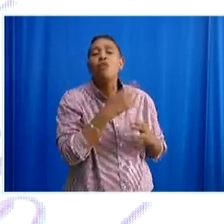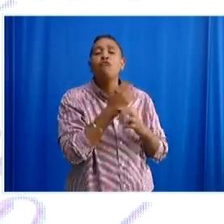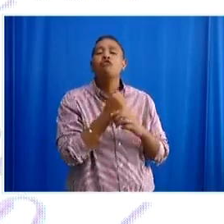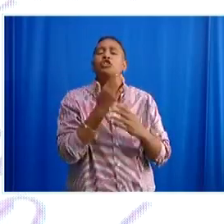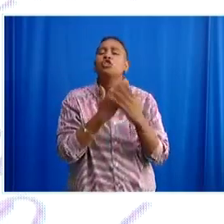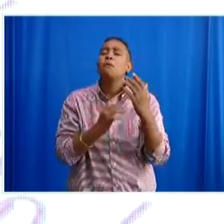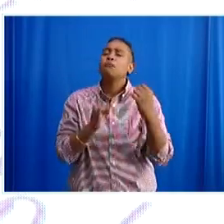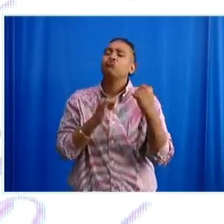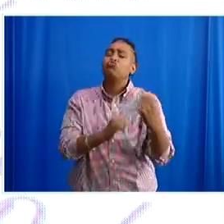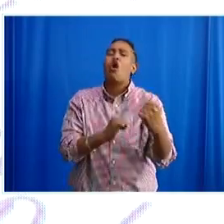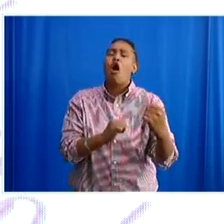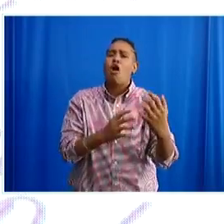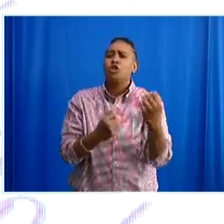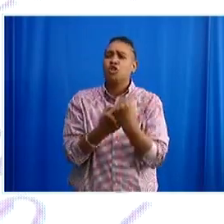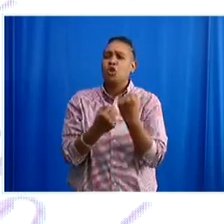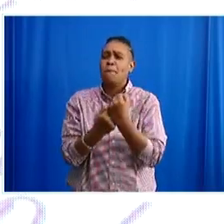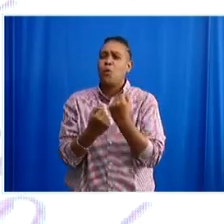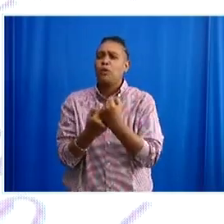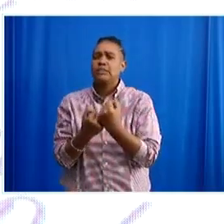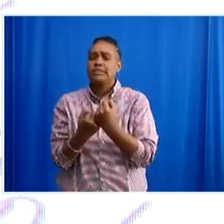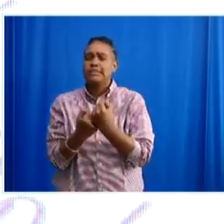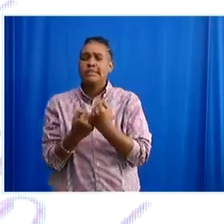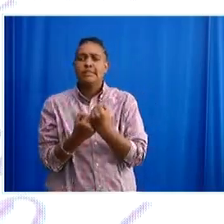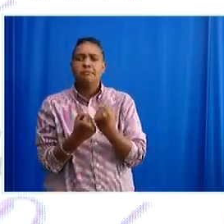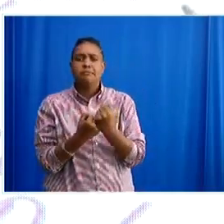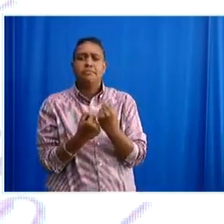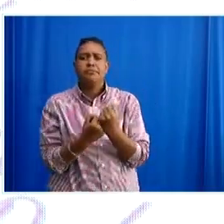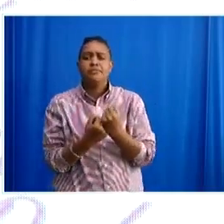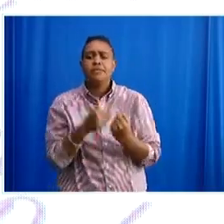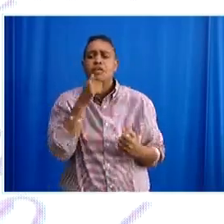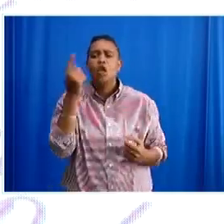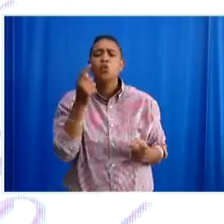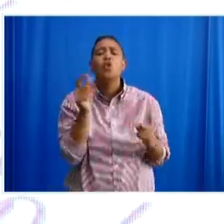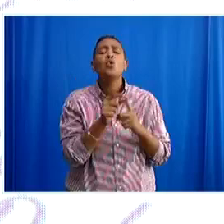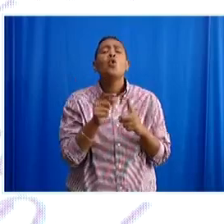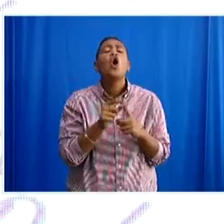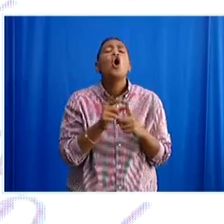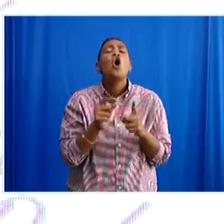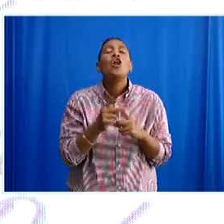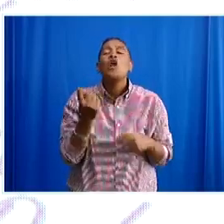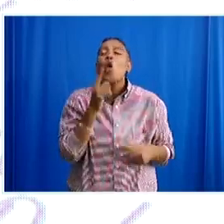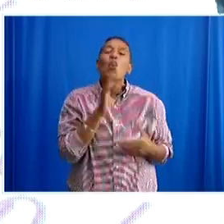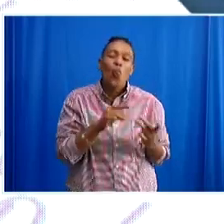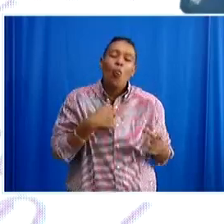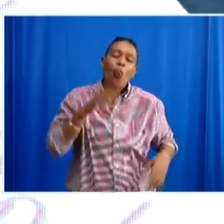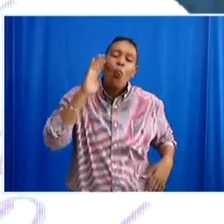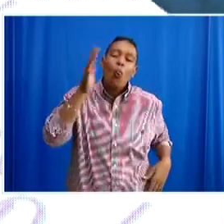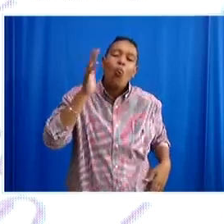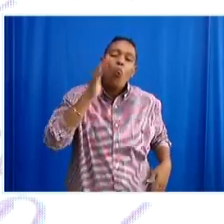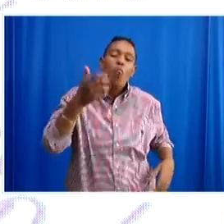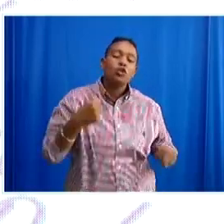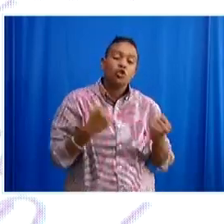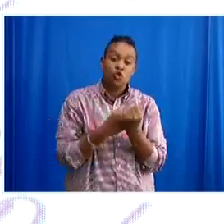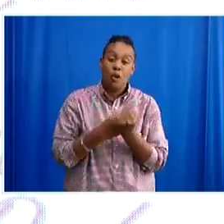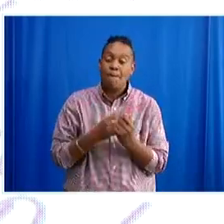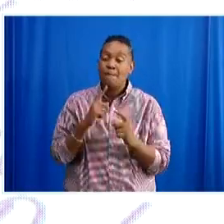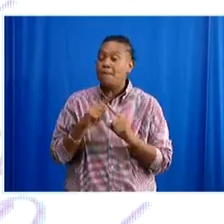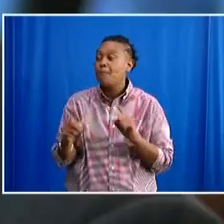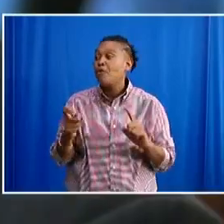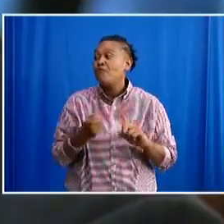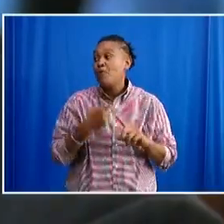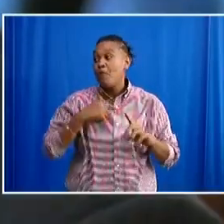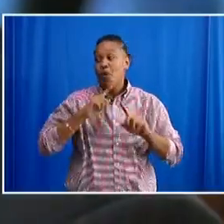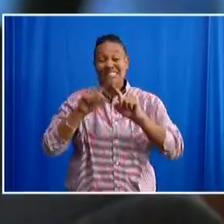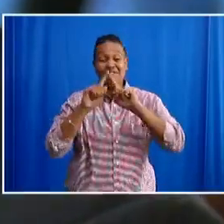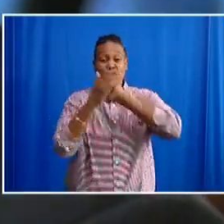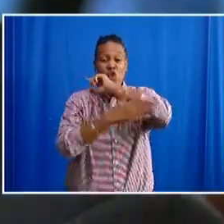strong supporting, not only words, but from our bilateral partners, and